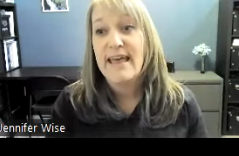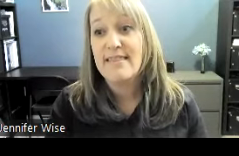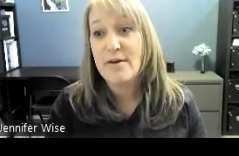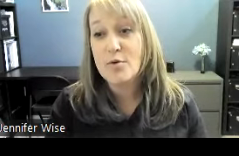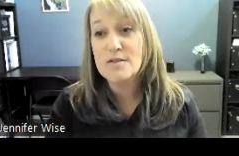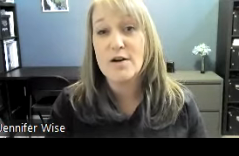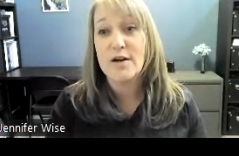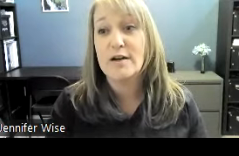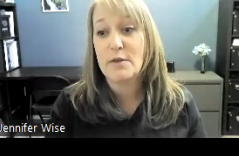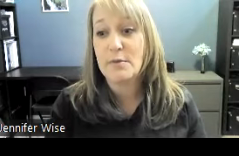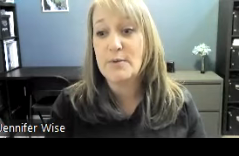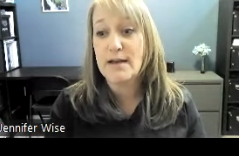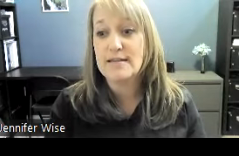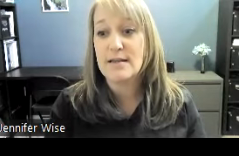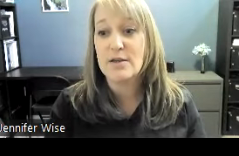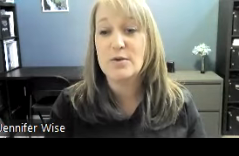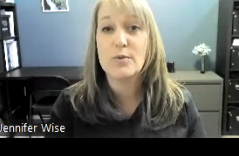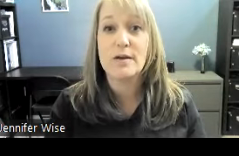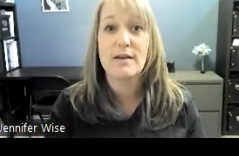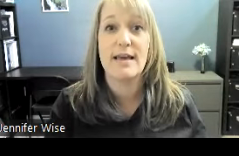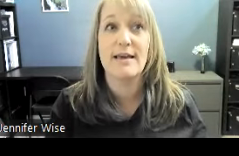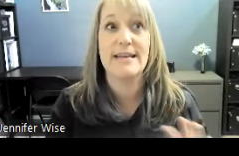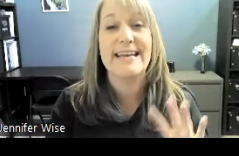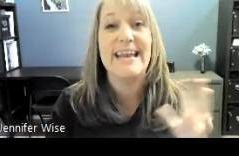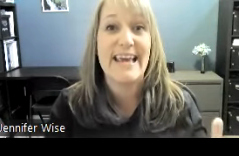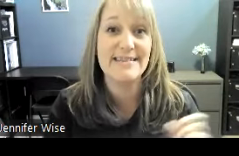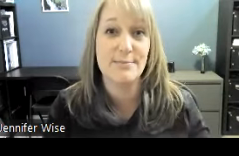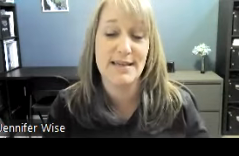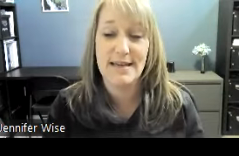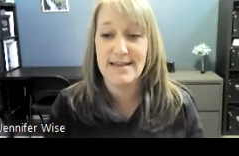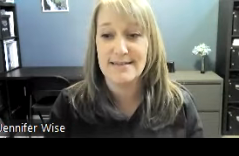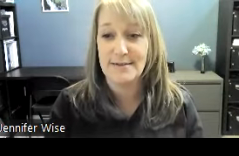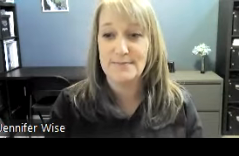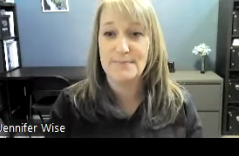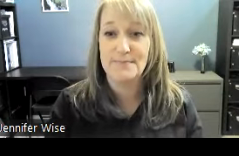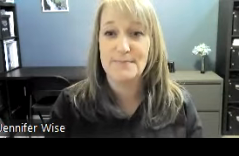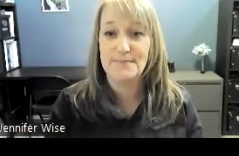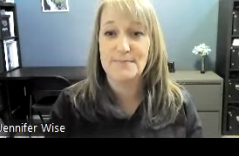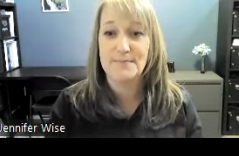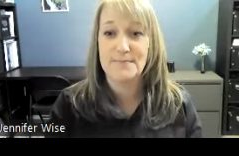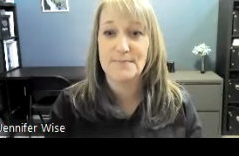And those are the three ways that you can negate something in ASL. to I'm the do it. I'm the